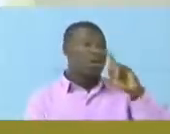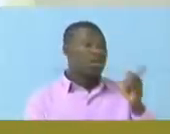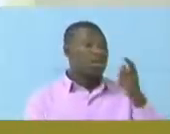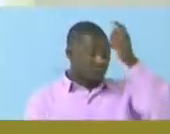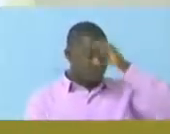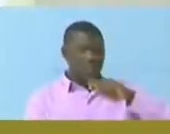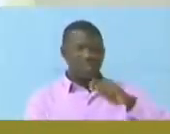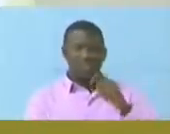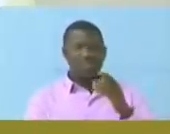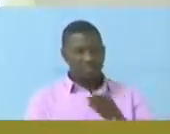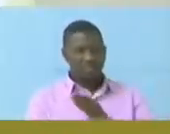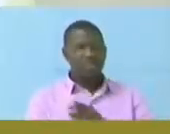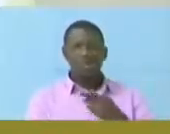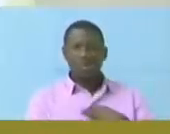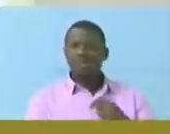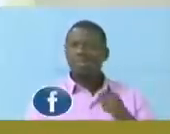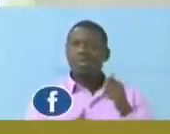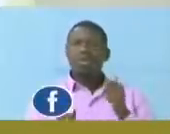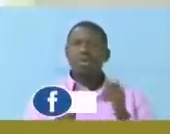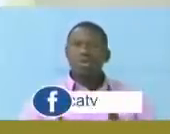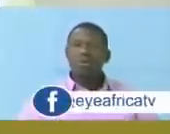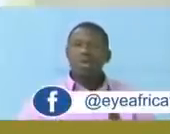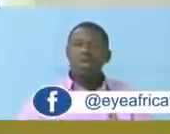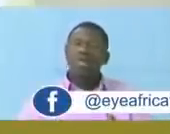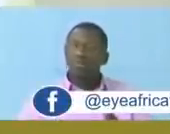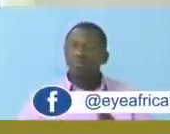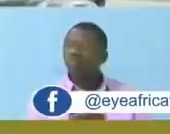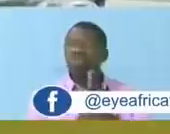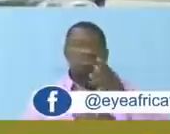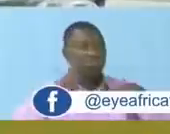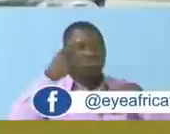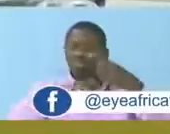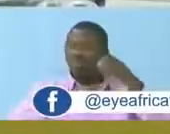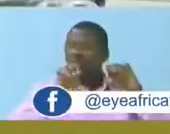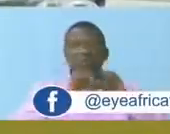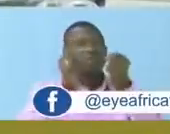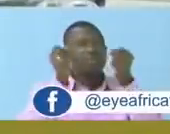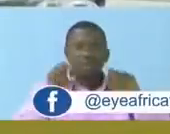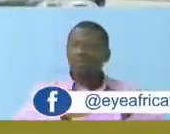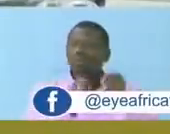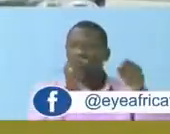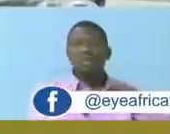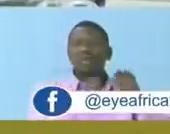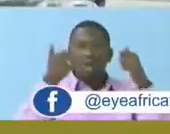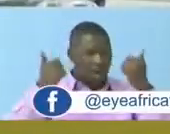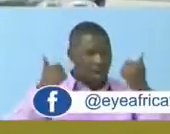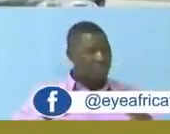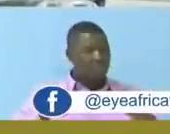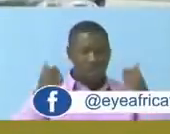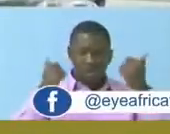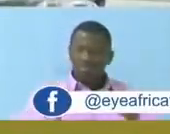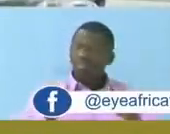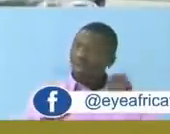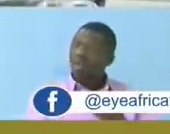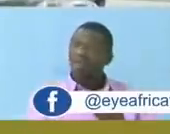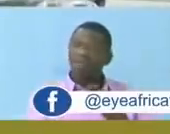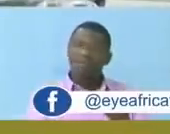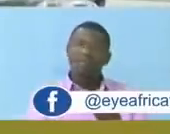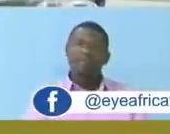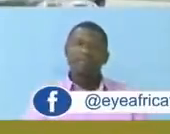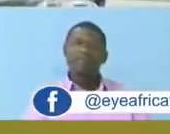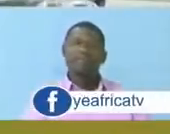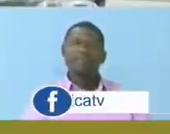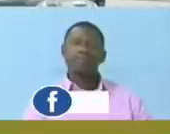Hanabadi, Nantinal, Tentental Cathedral, Police, Marolocono, Police, even if it happens. Could you take that